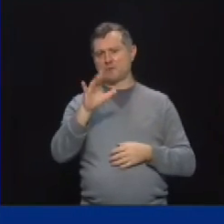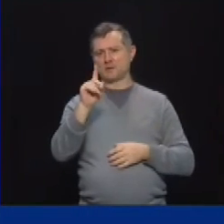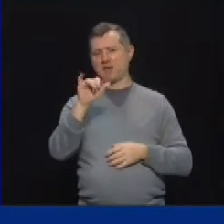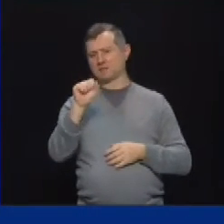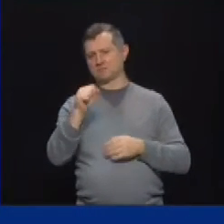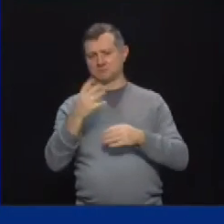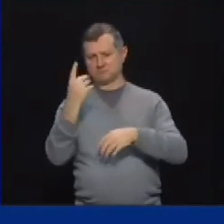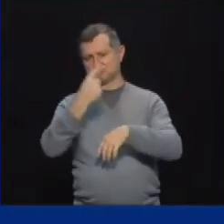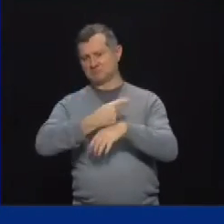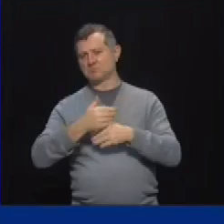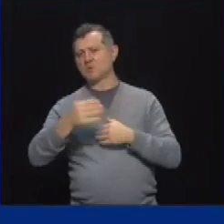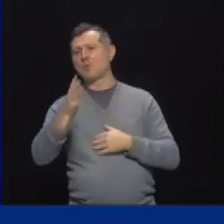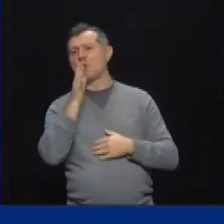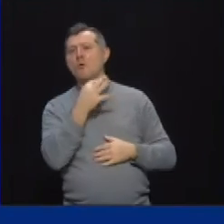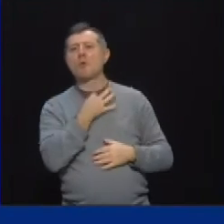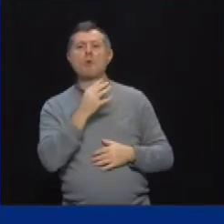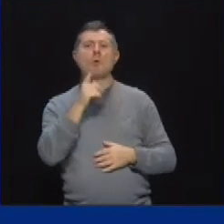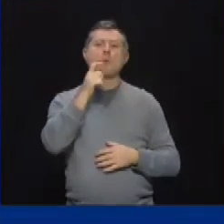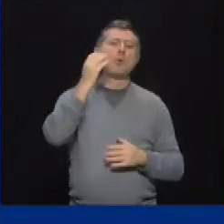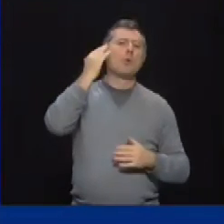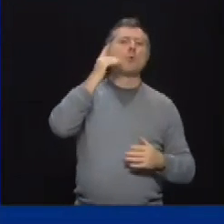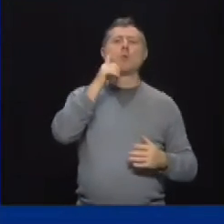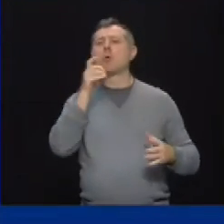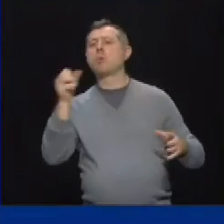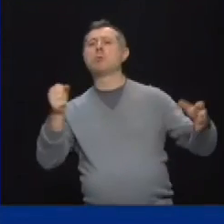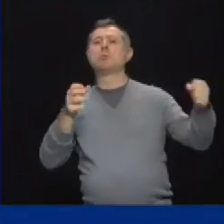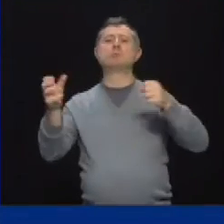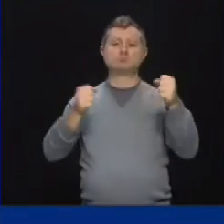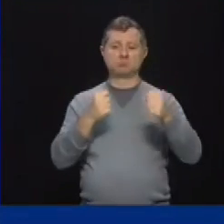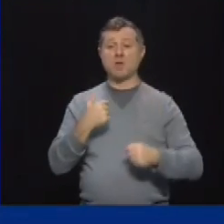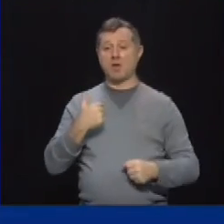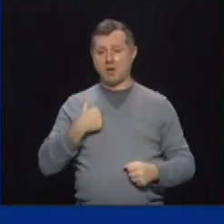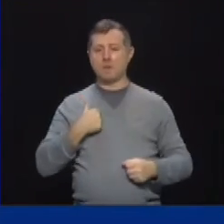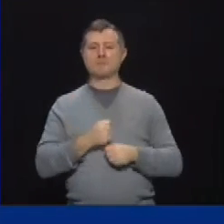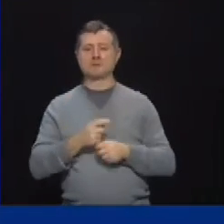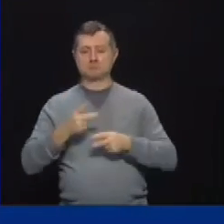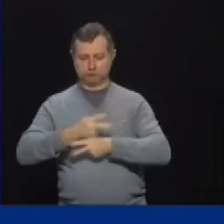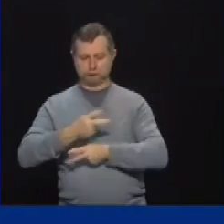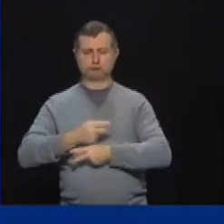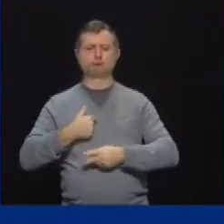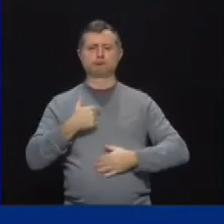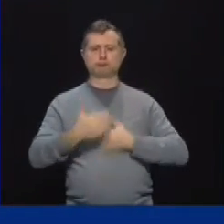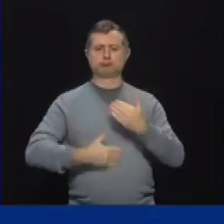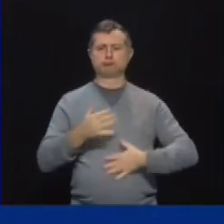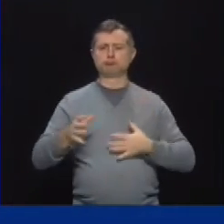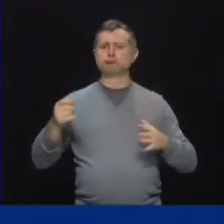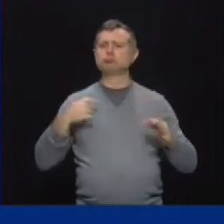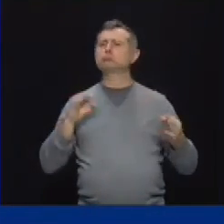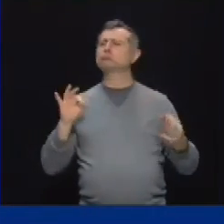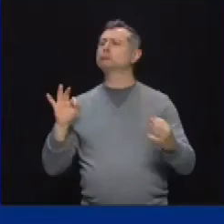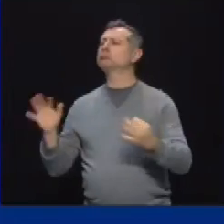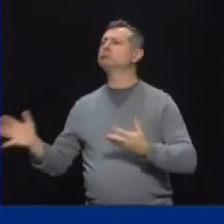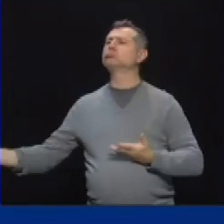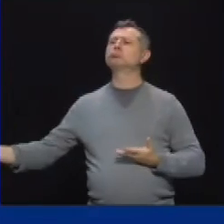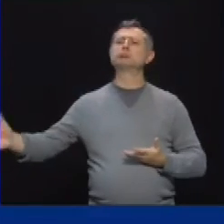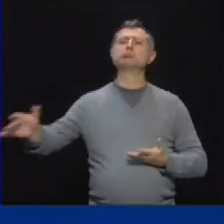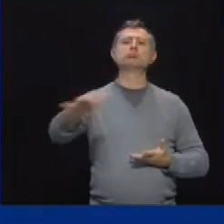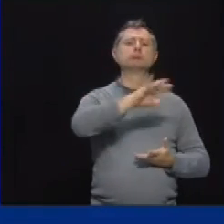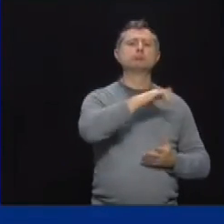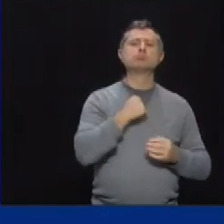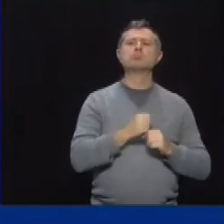anxious. I'm going to do this, everything I do, thoughtfully, with input from others, and then I'm very decisive. And I think